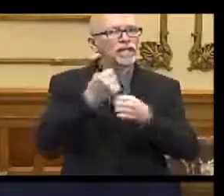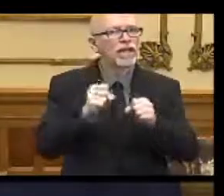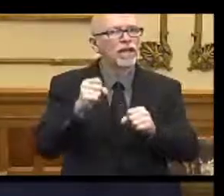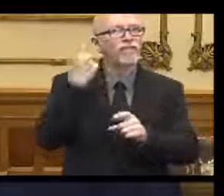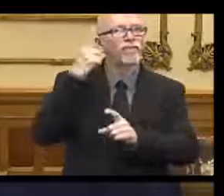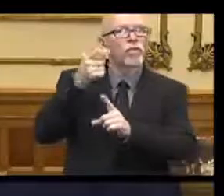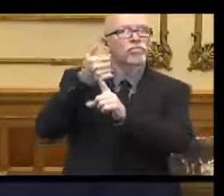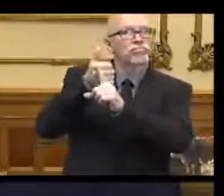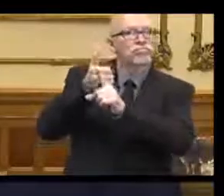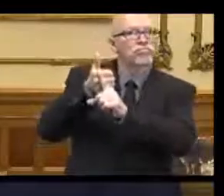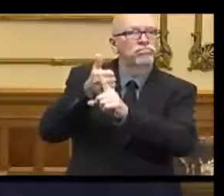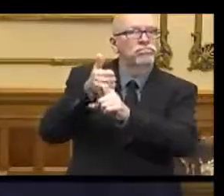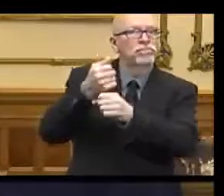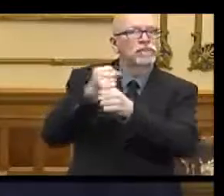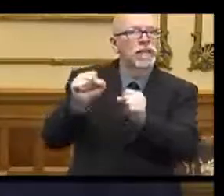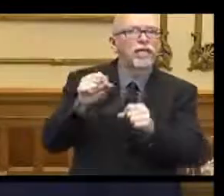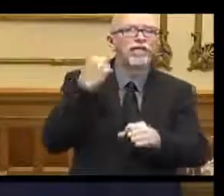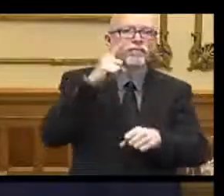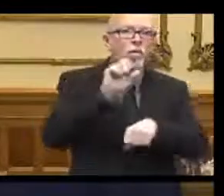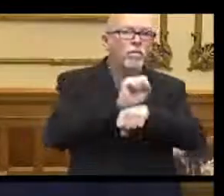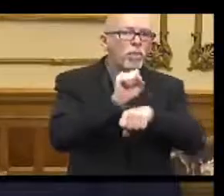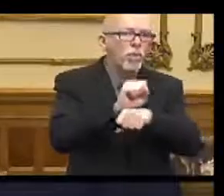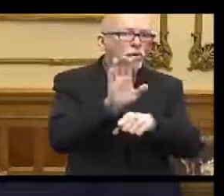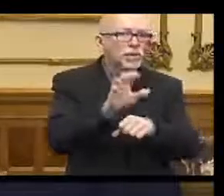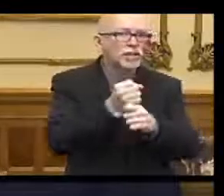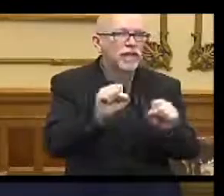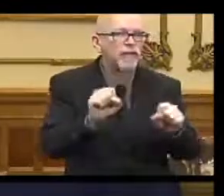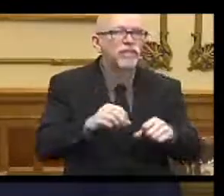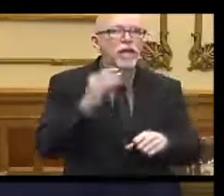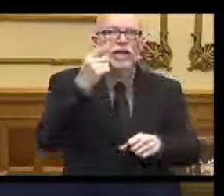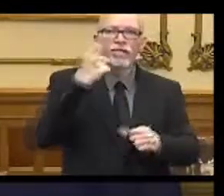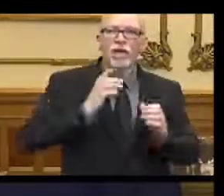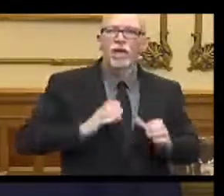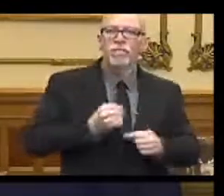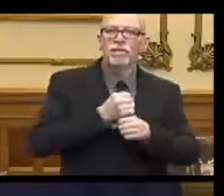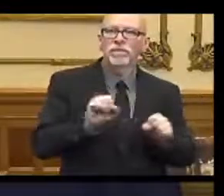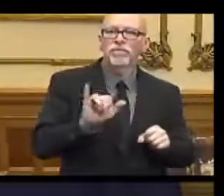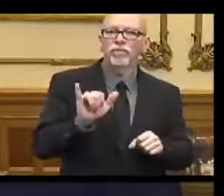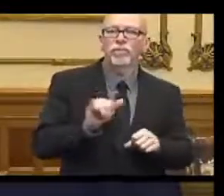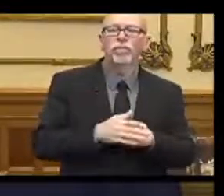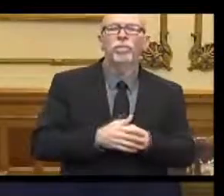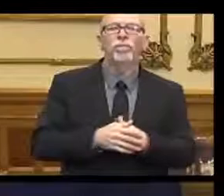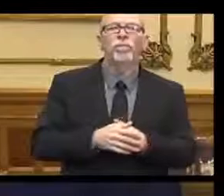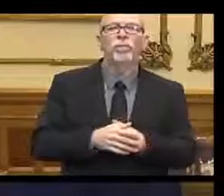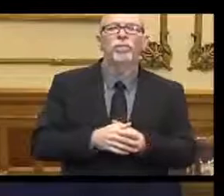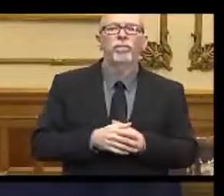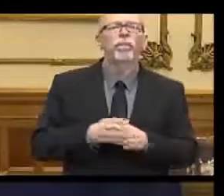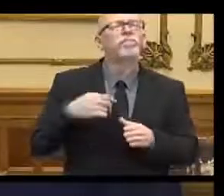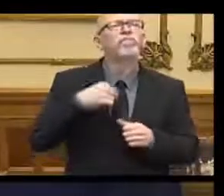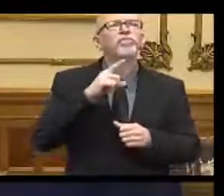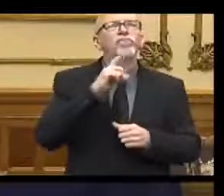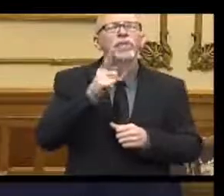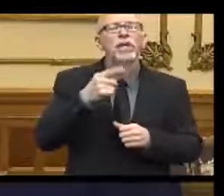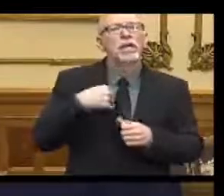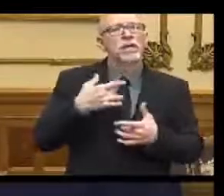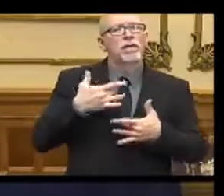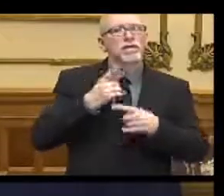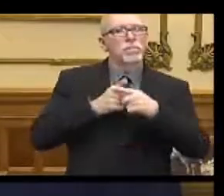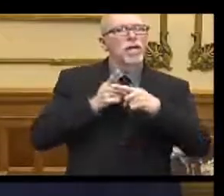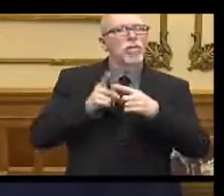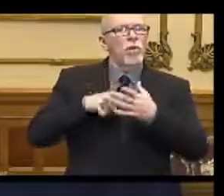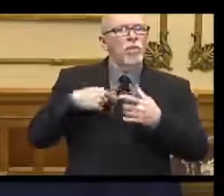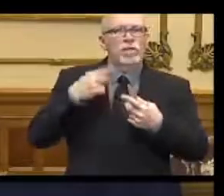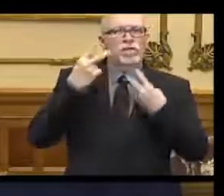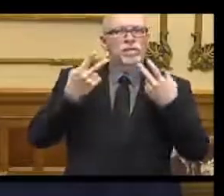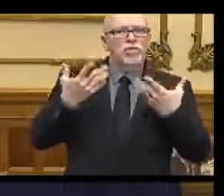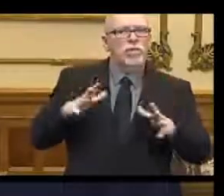sake, for the employees' sake, obviously, and for the customers. And I'm really encouraged by what we've already